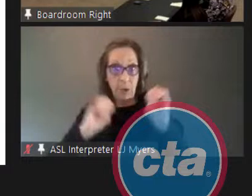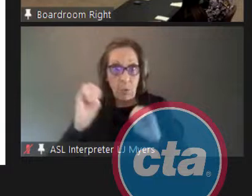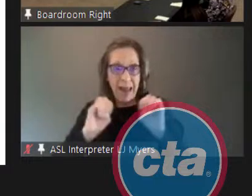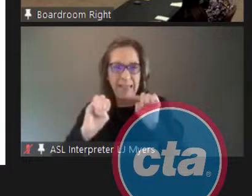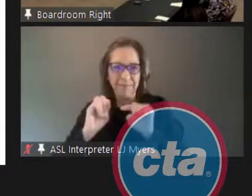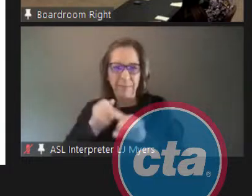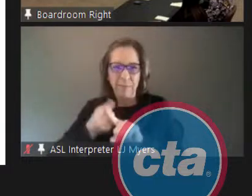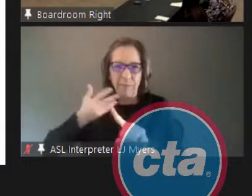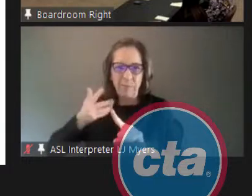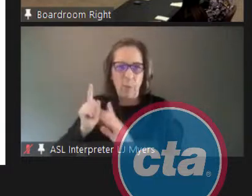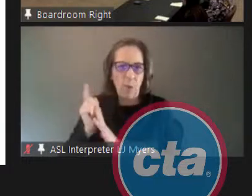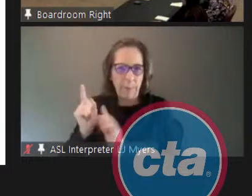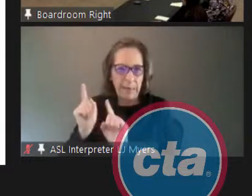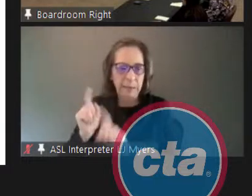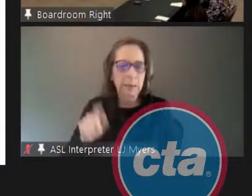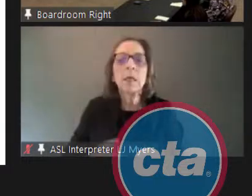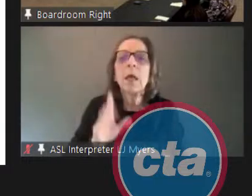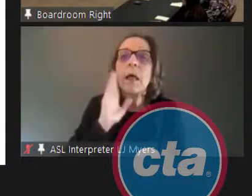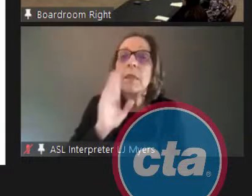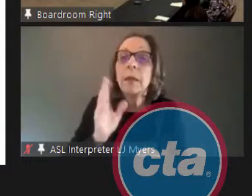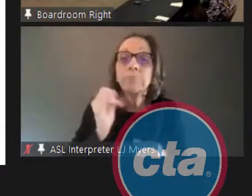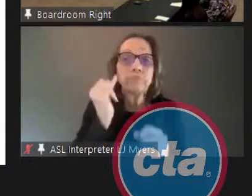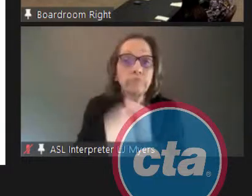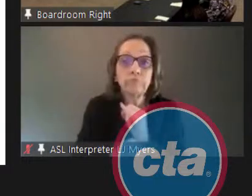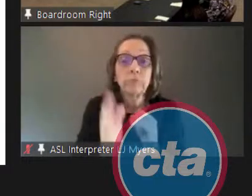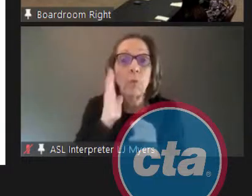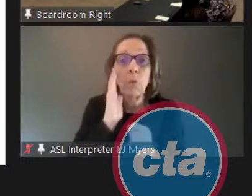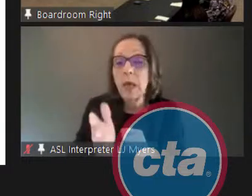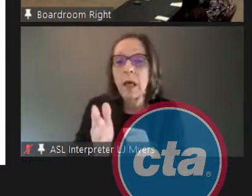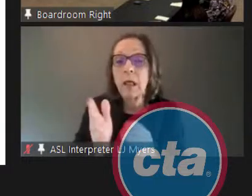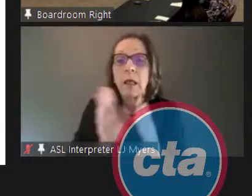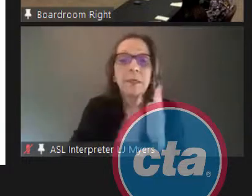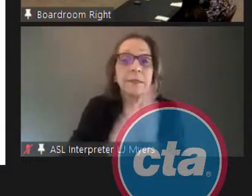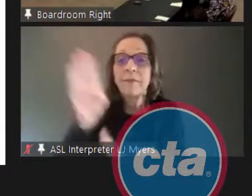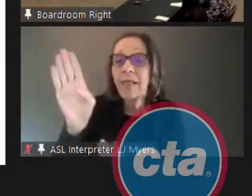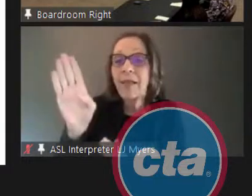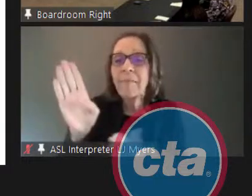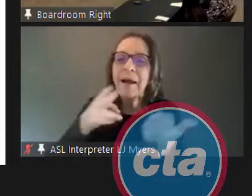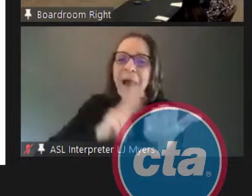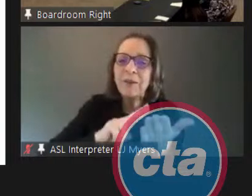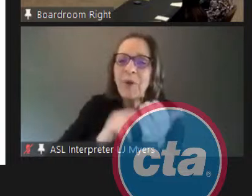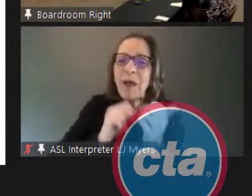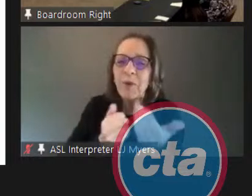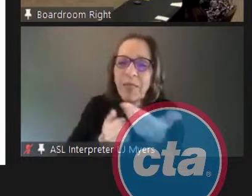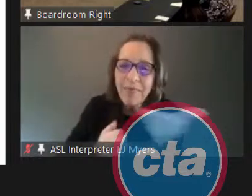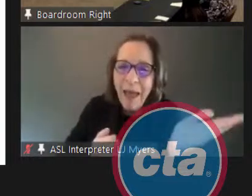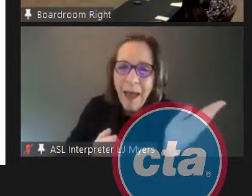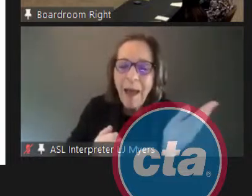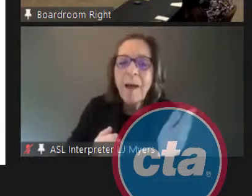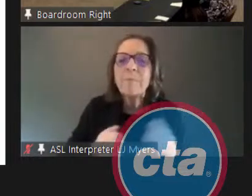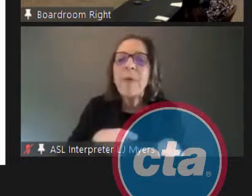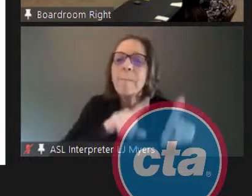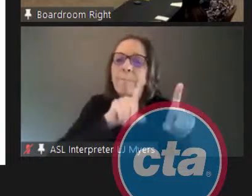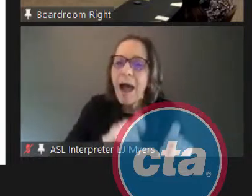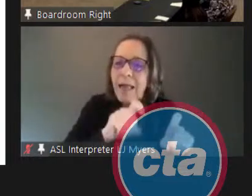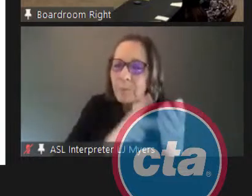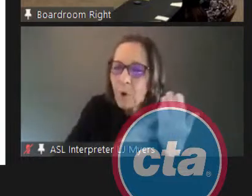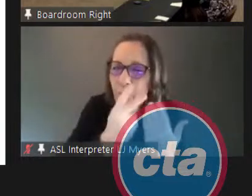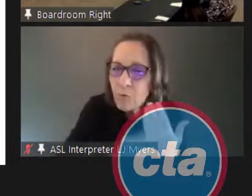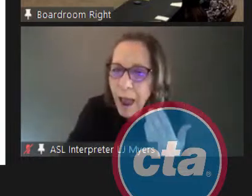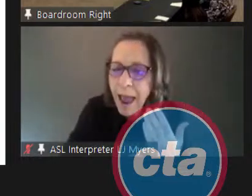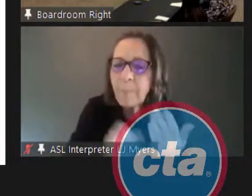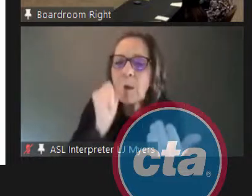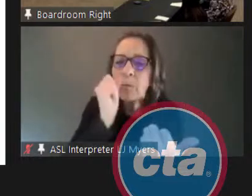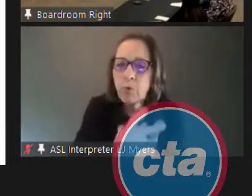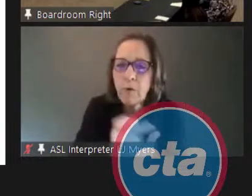second. We ultimately then will develop a contract with them. We'll go through a pilot and proof of concept that, as I mentioned,